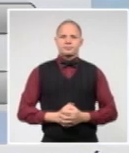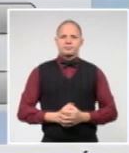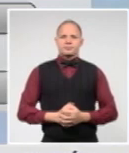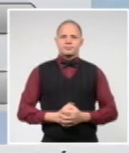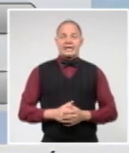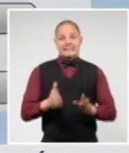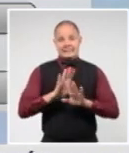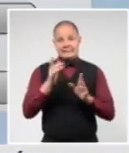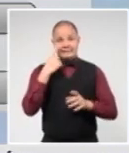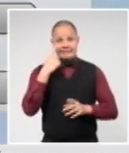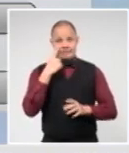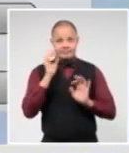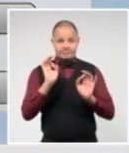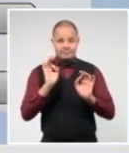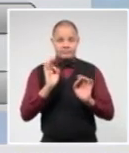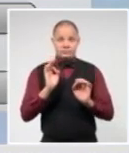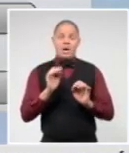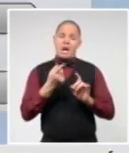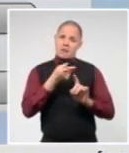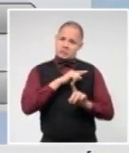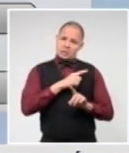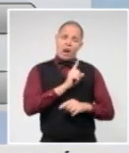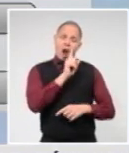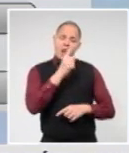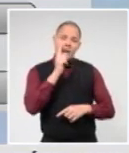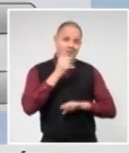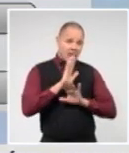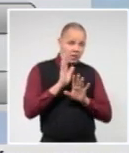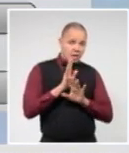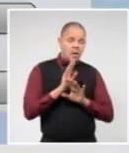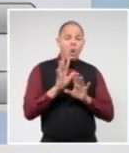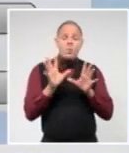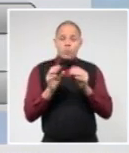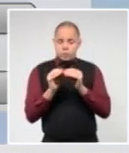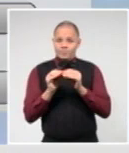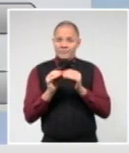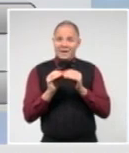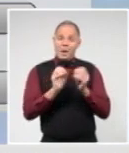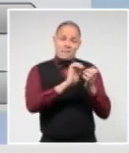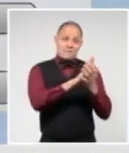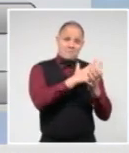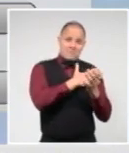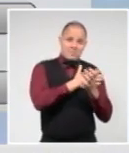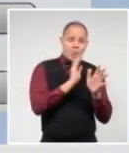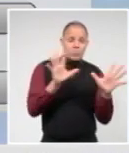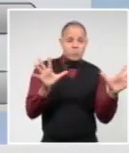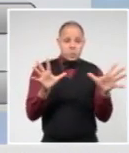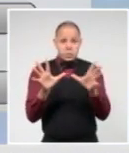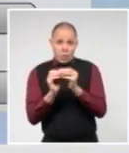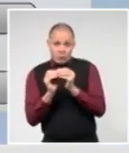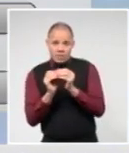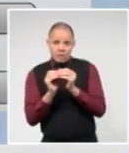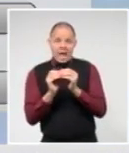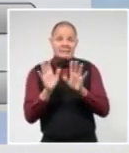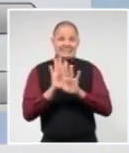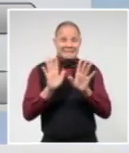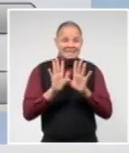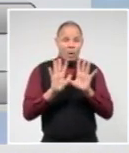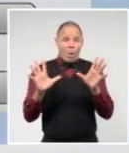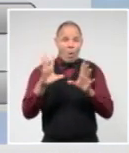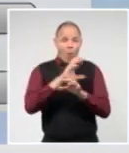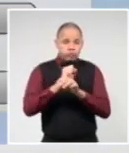COVID-19. That's 42 people with the virus. This brings the total number of